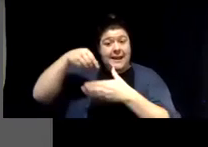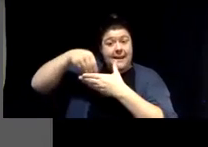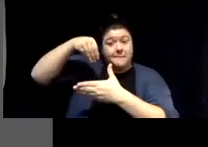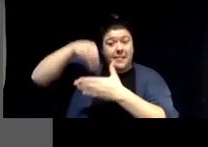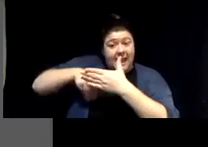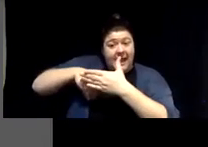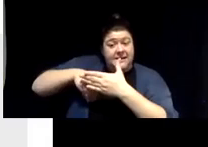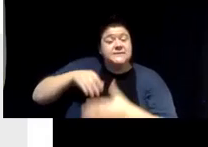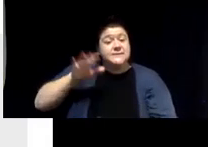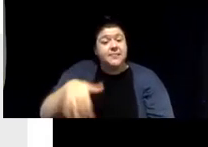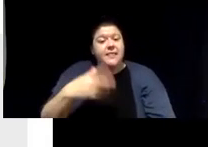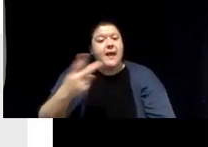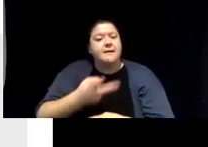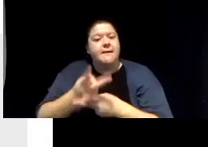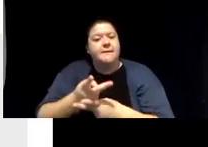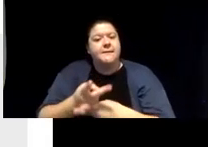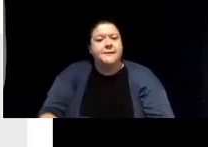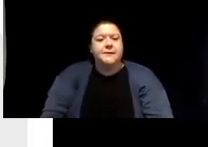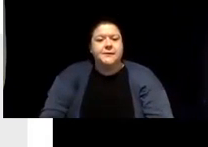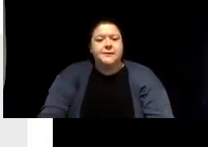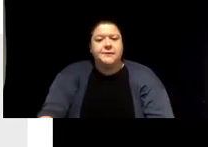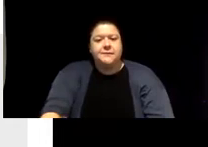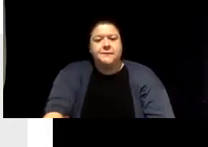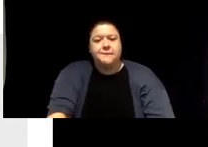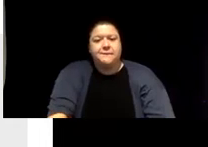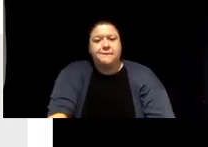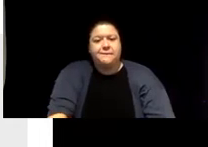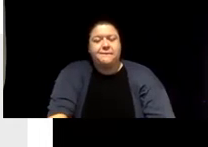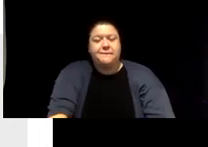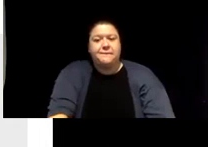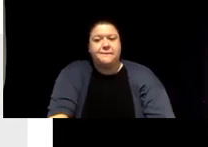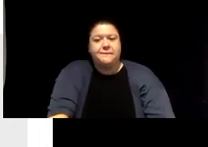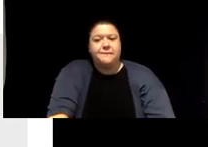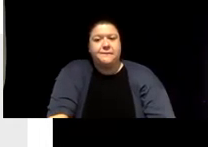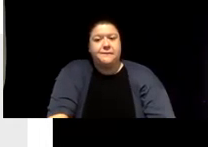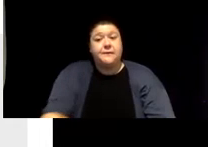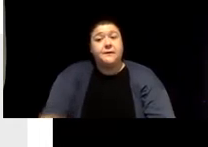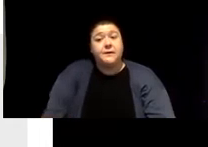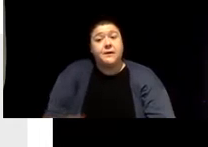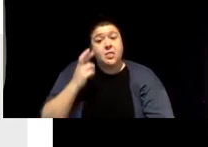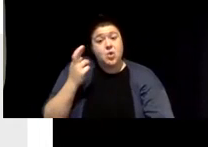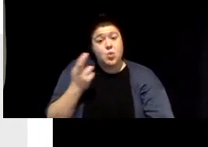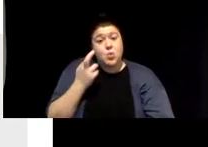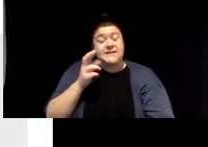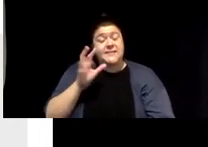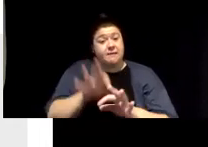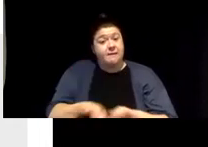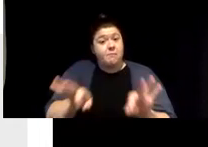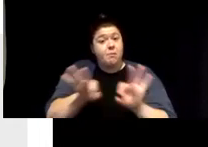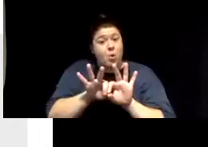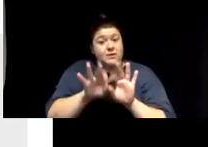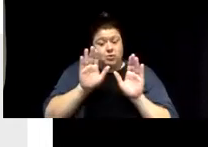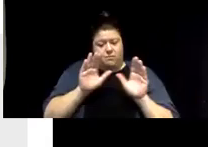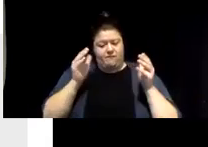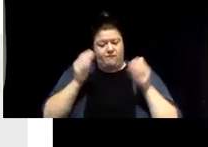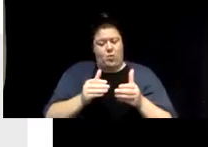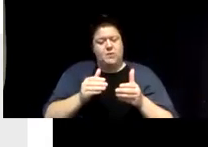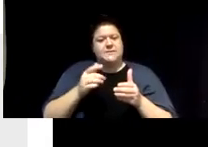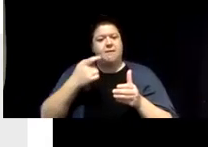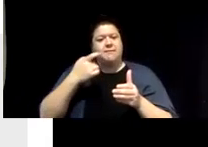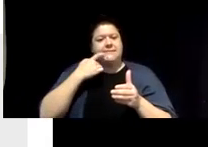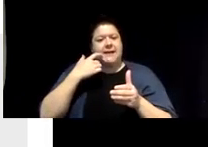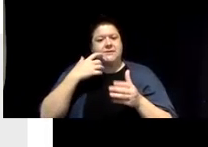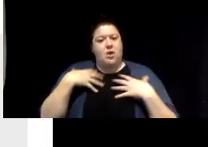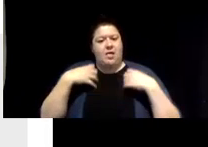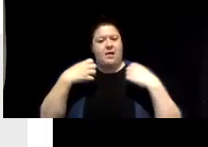implant. Okay. So the reason that it's important to focus on dental health is because